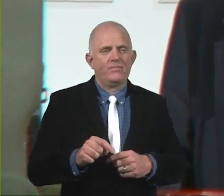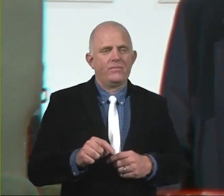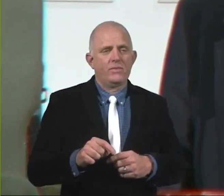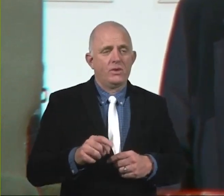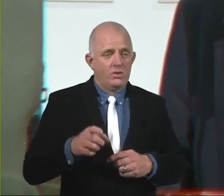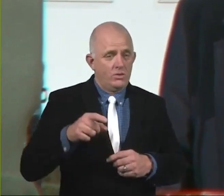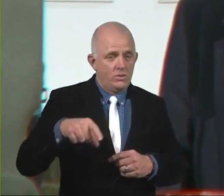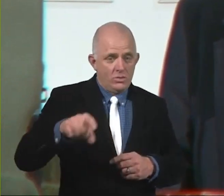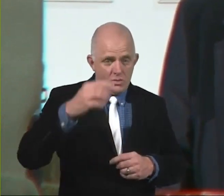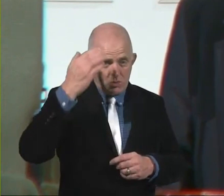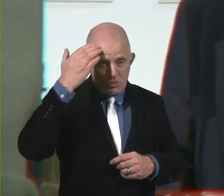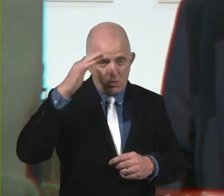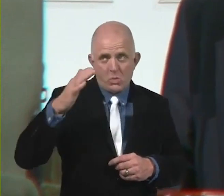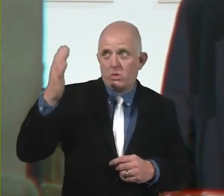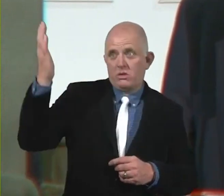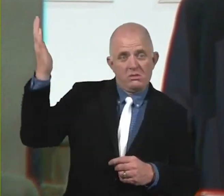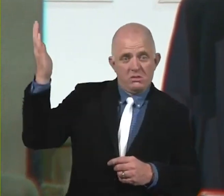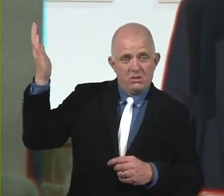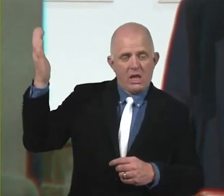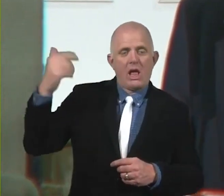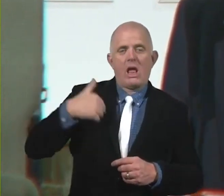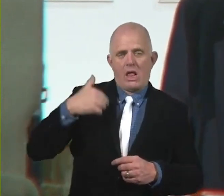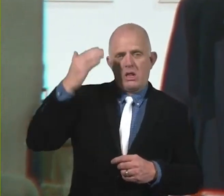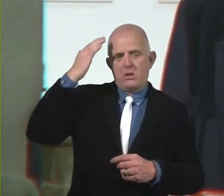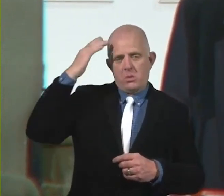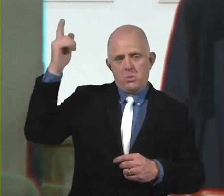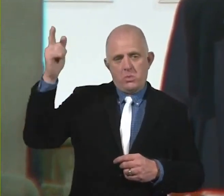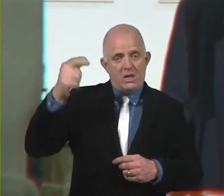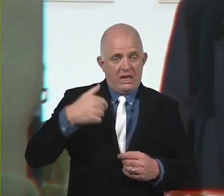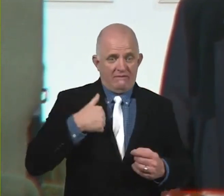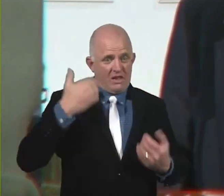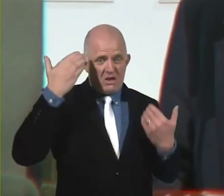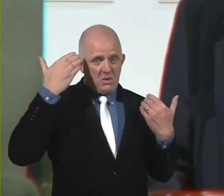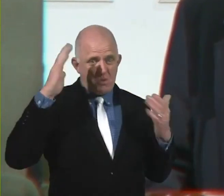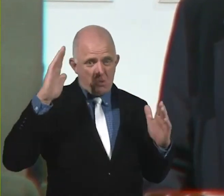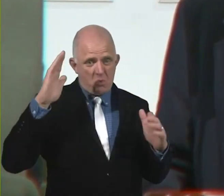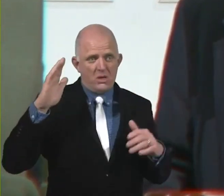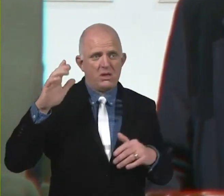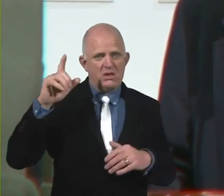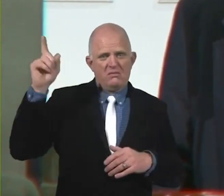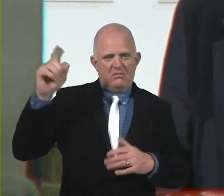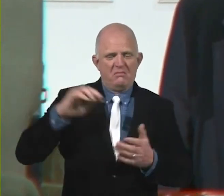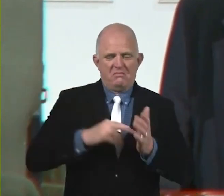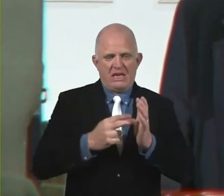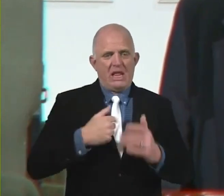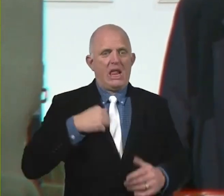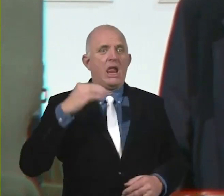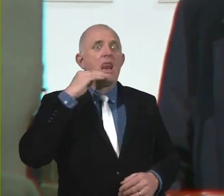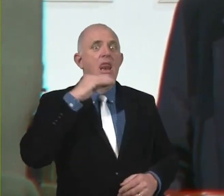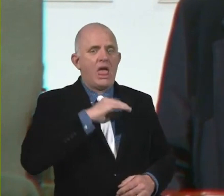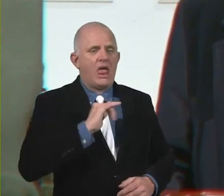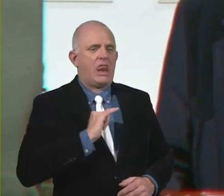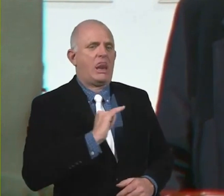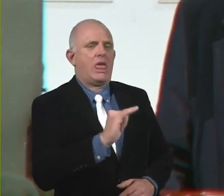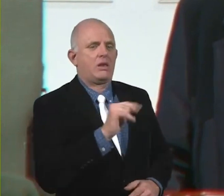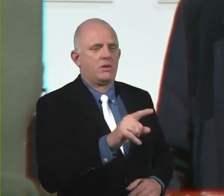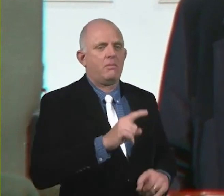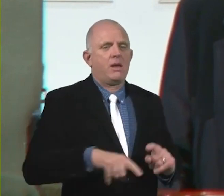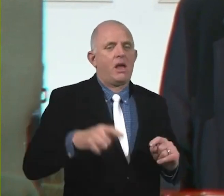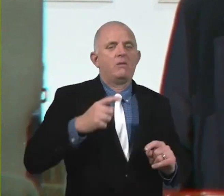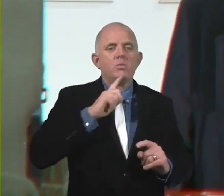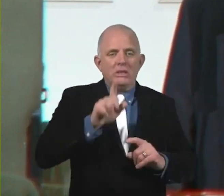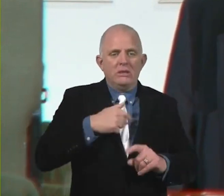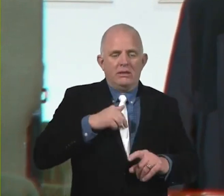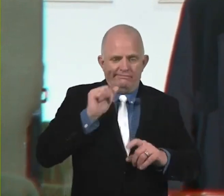You have not known him, but I know him. If I should say I know him not, I shall be a liar like unto you. But I do know him and keep his